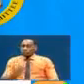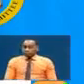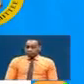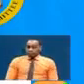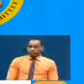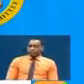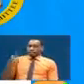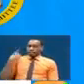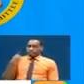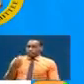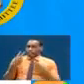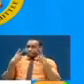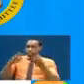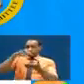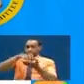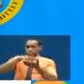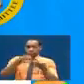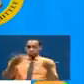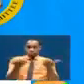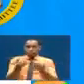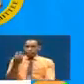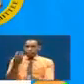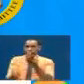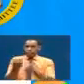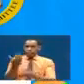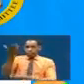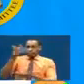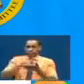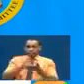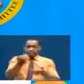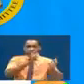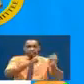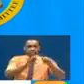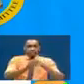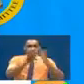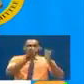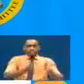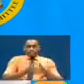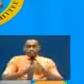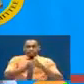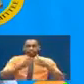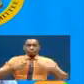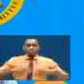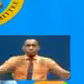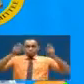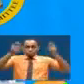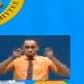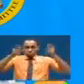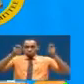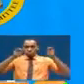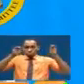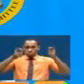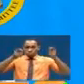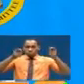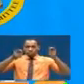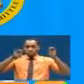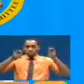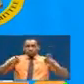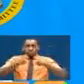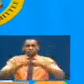Yesterday, we witnessed a situation in Baringo where elected leaders led a mass demonstration in Cabanet Town,